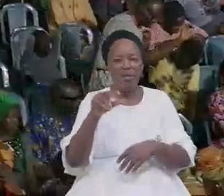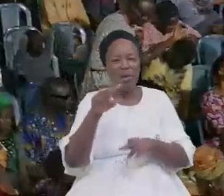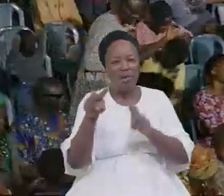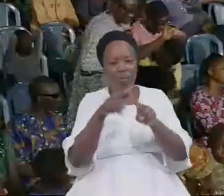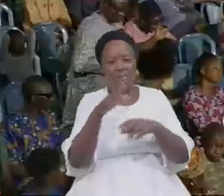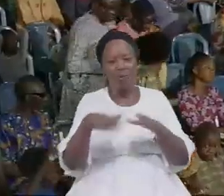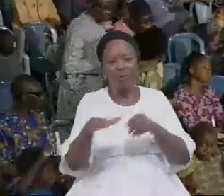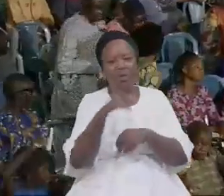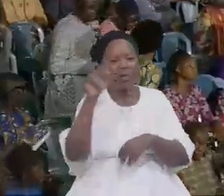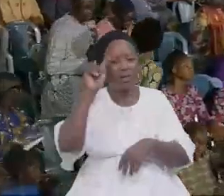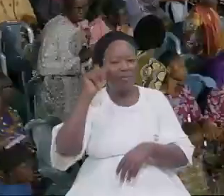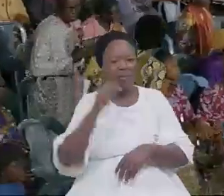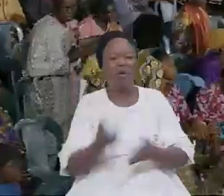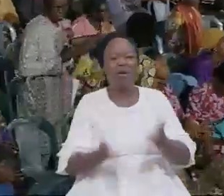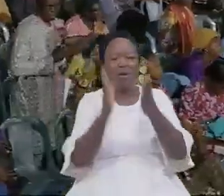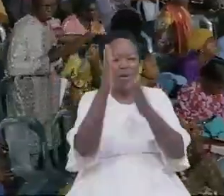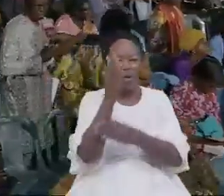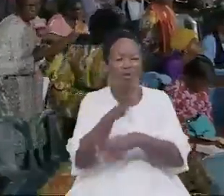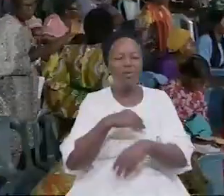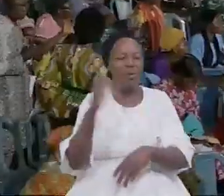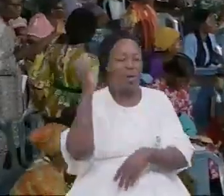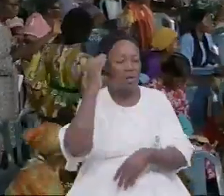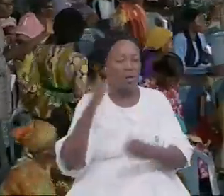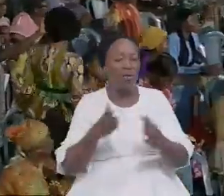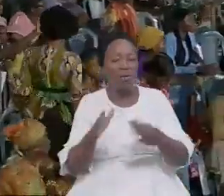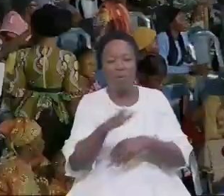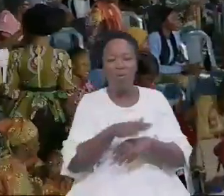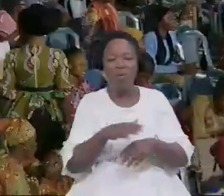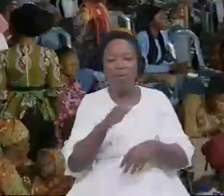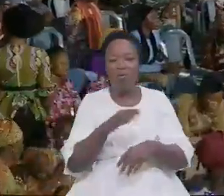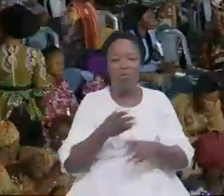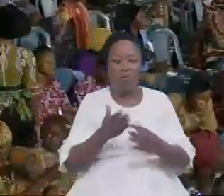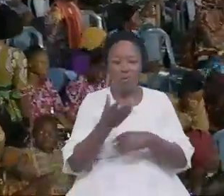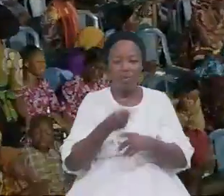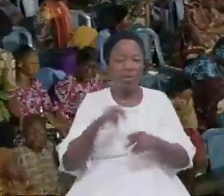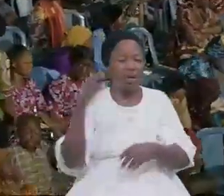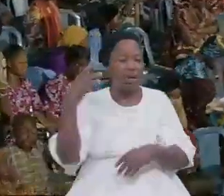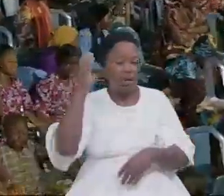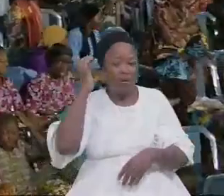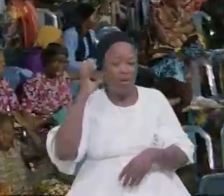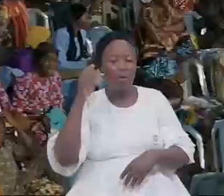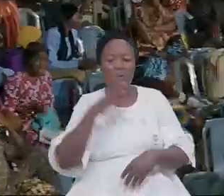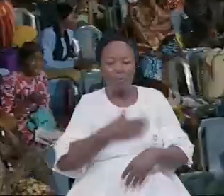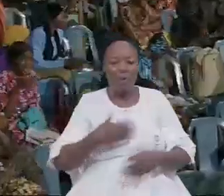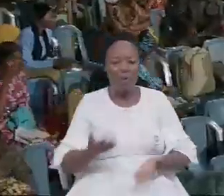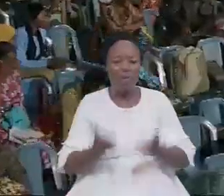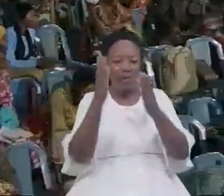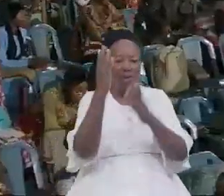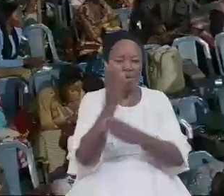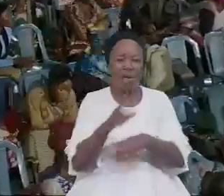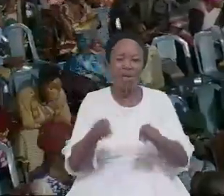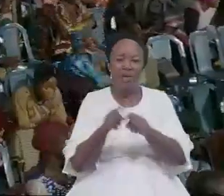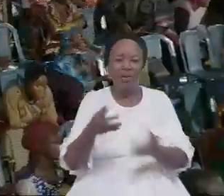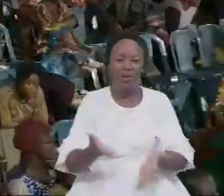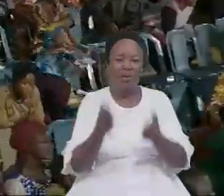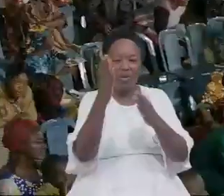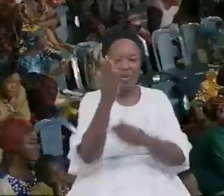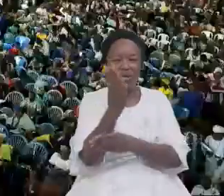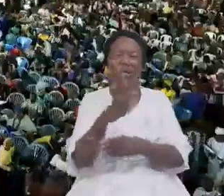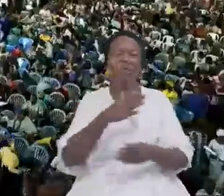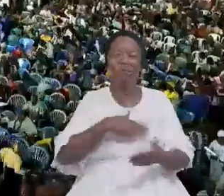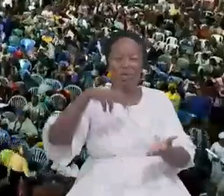You're listening over the radio, raise up your hand there. As you are raising up your hand, please stand up. Please, please stand